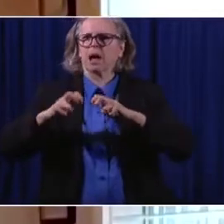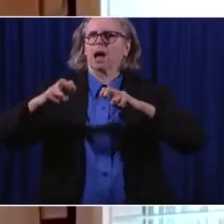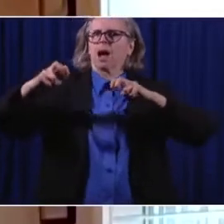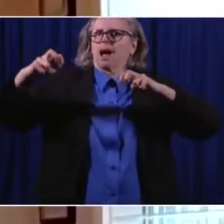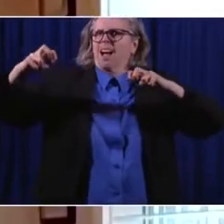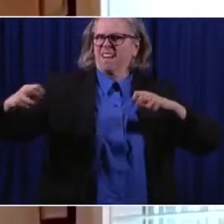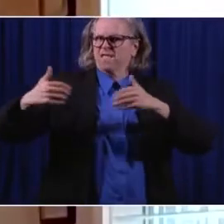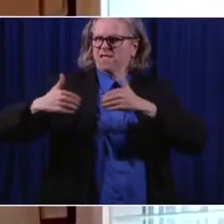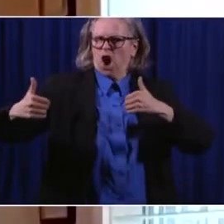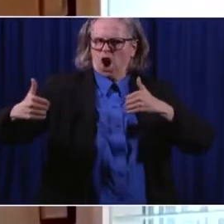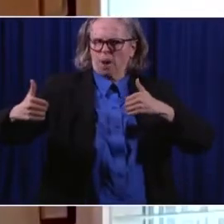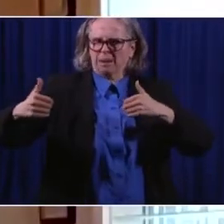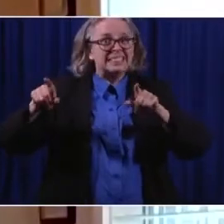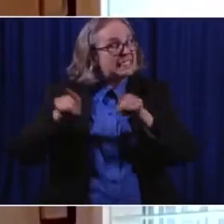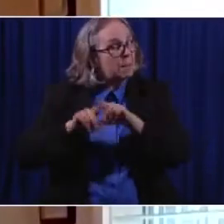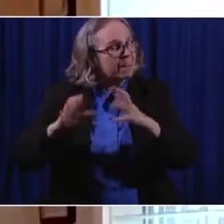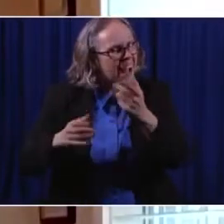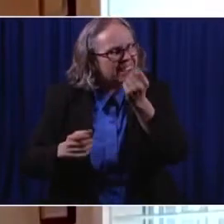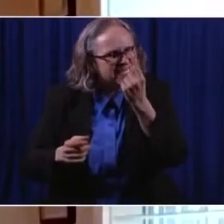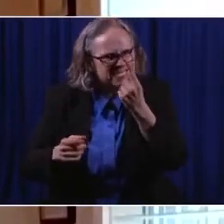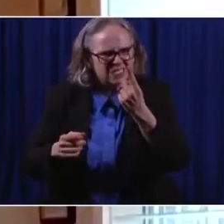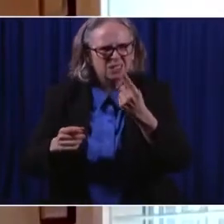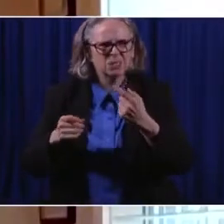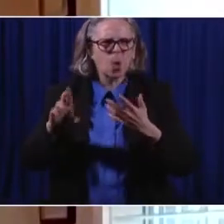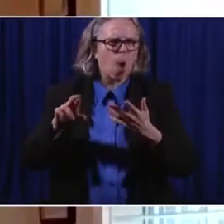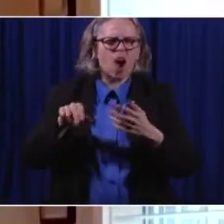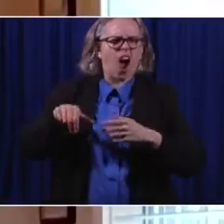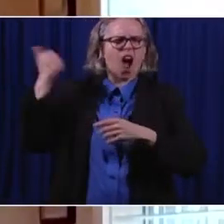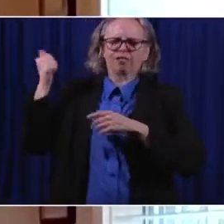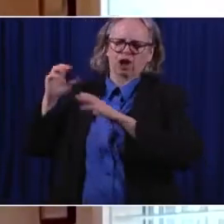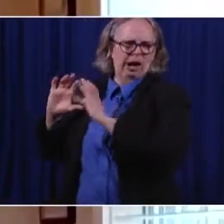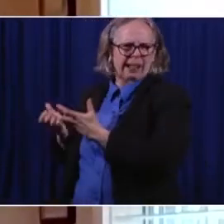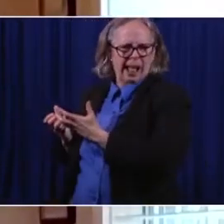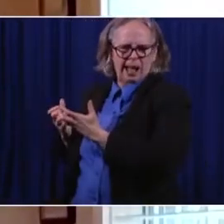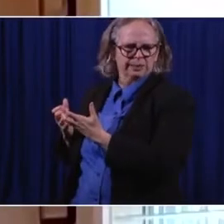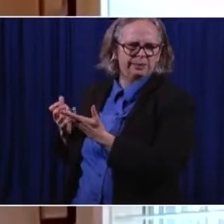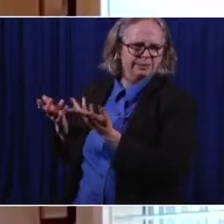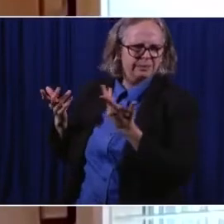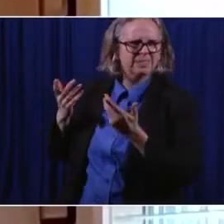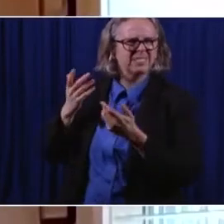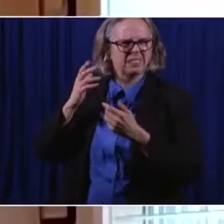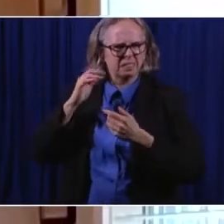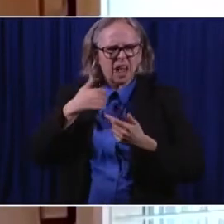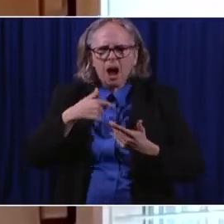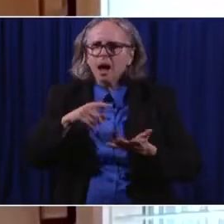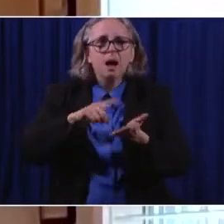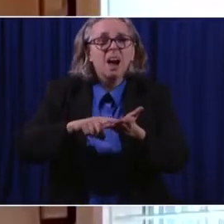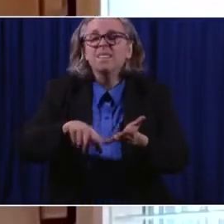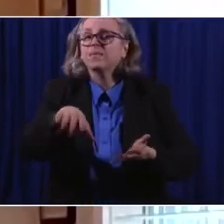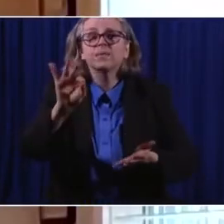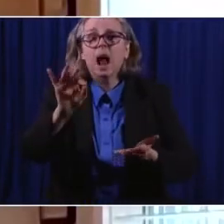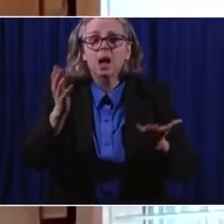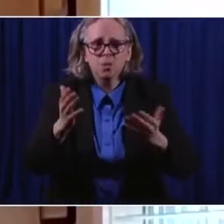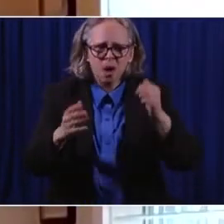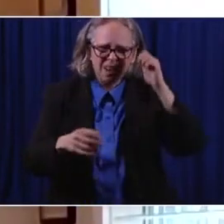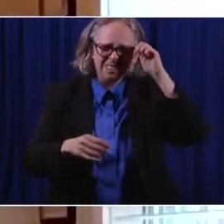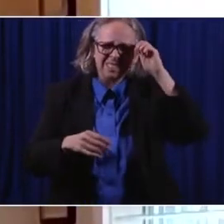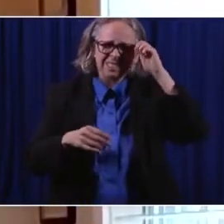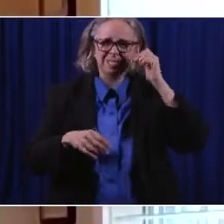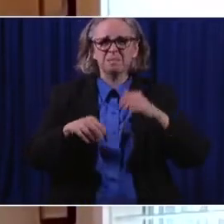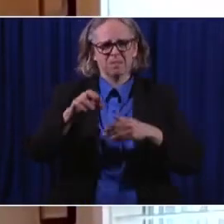or outside that classroom, but in the same grade. And here's what the researchers found. There